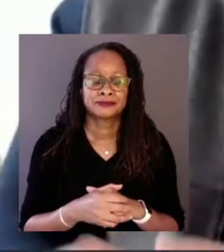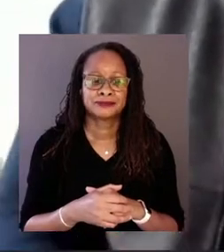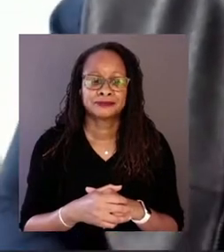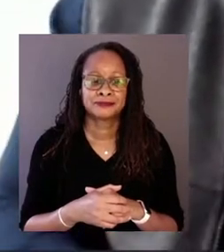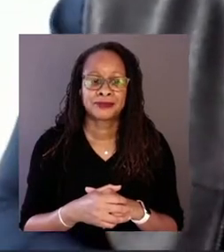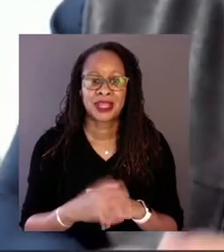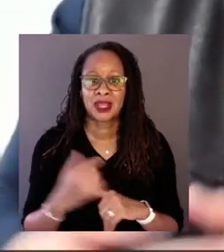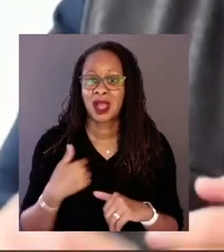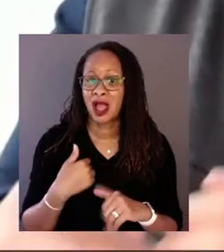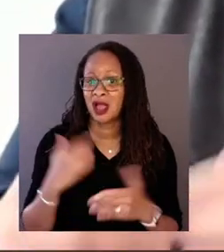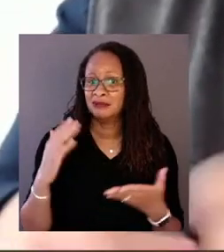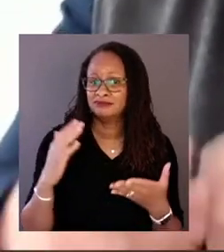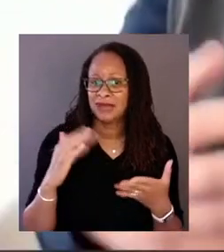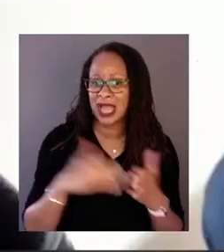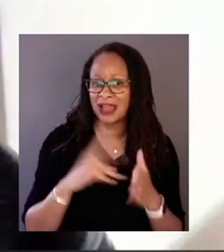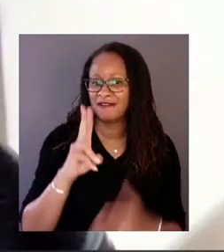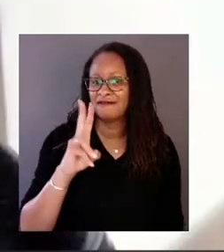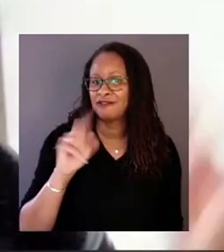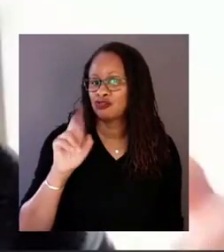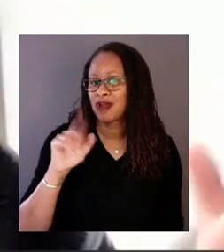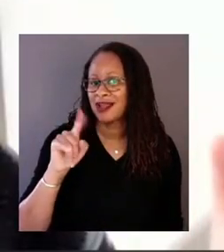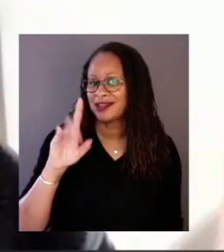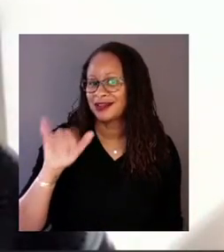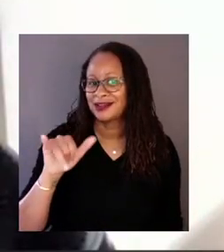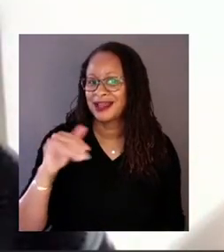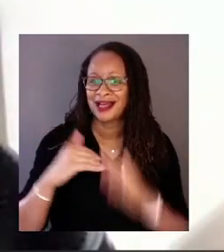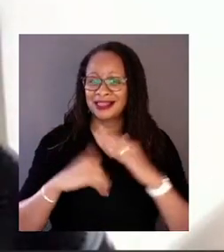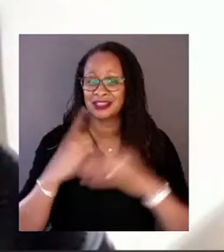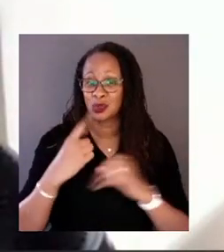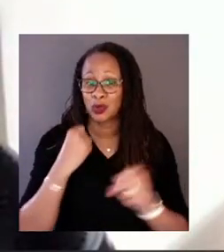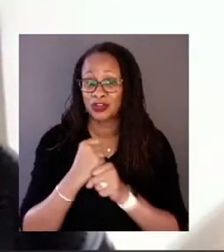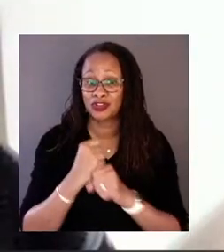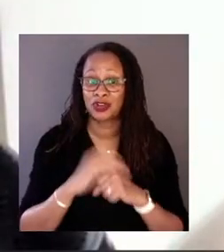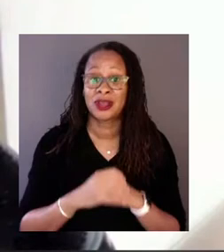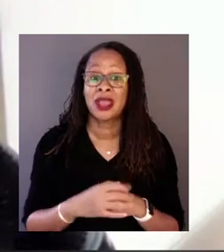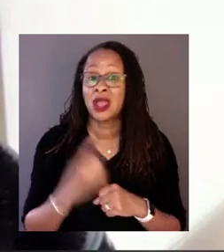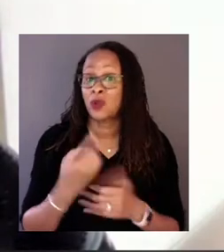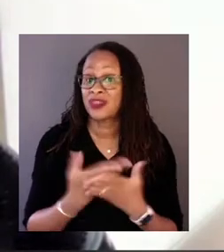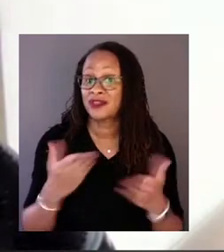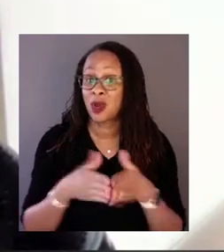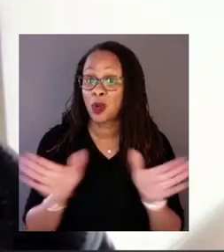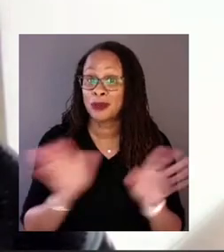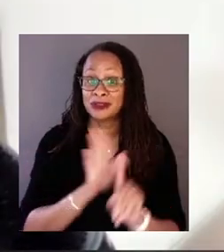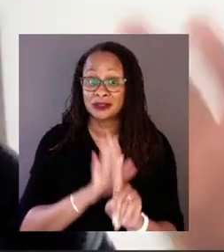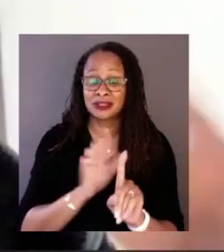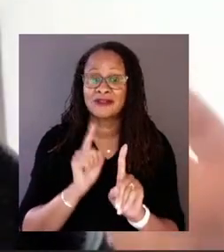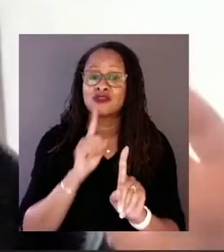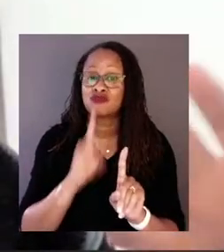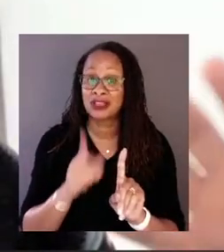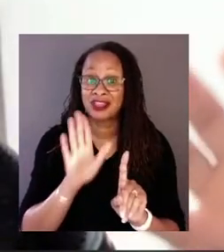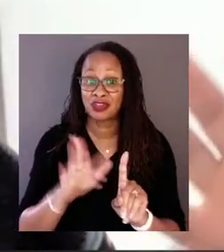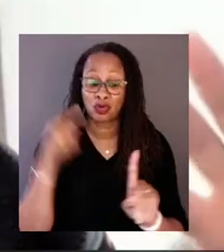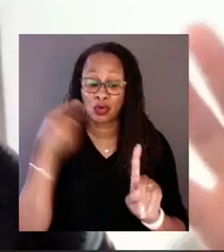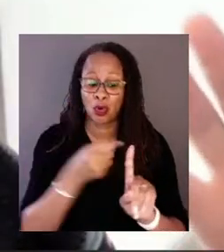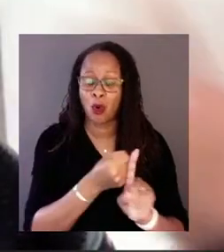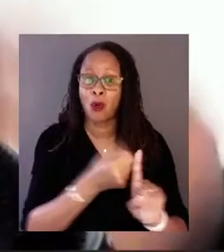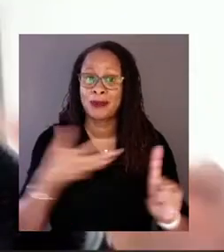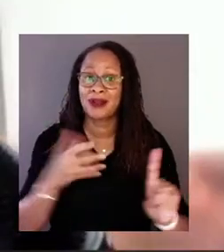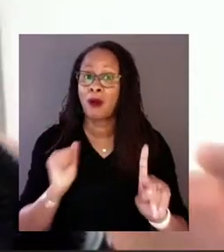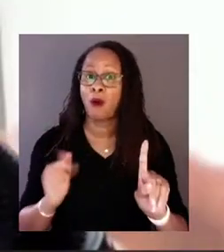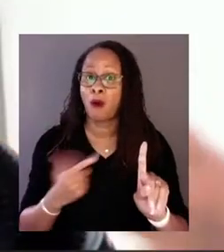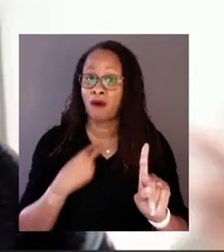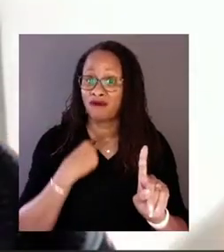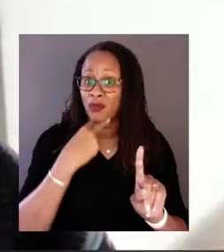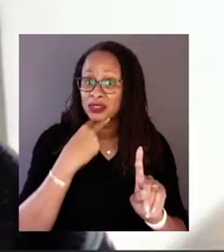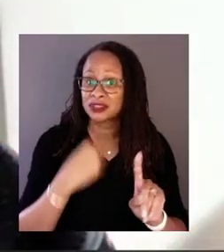less than a year now, and thing that Variety has opened themselves up to is amplifying all voices in